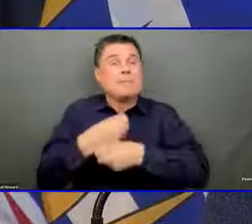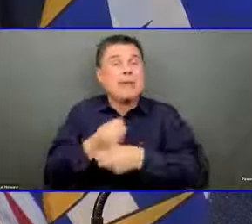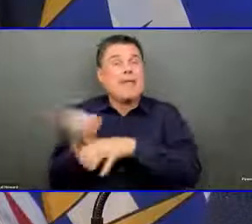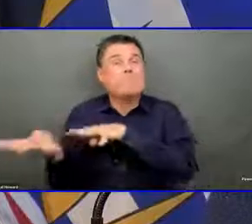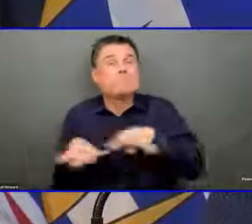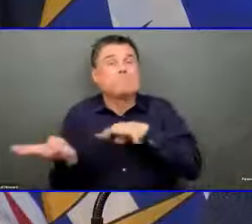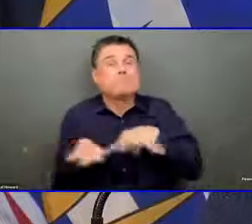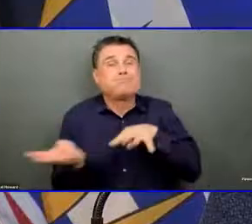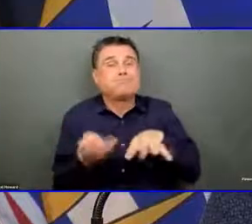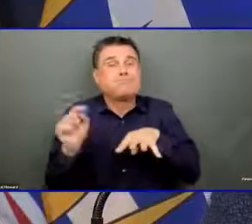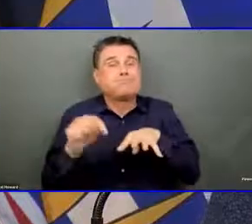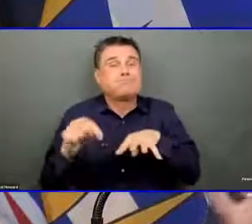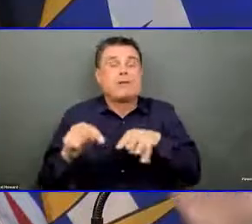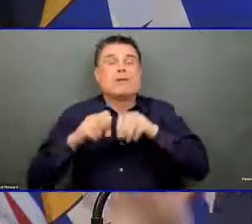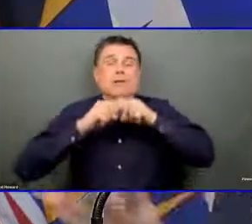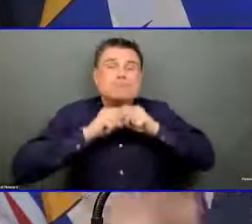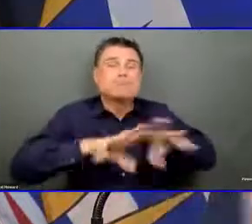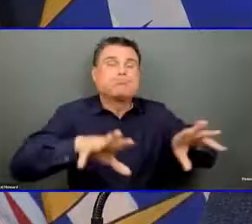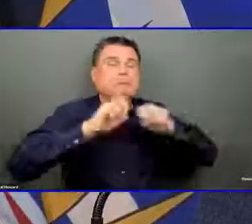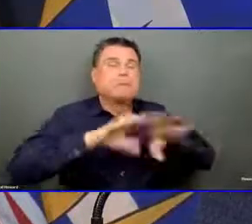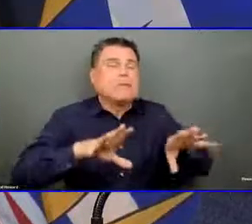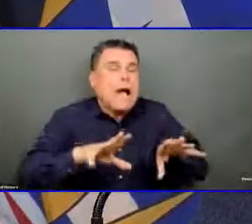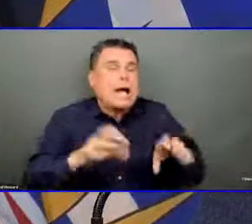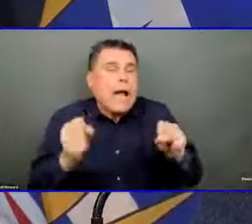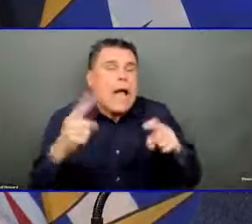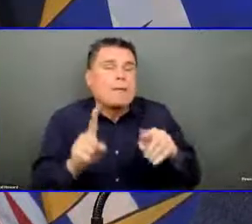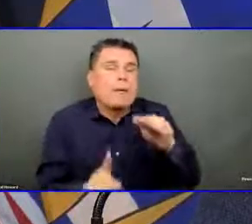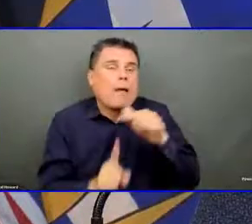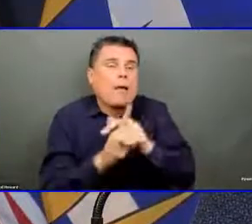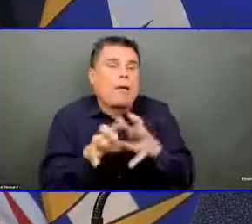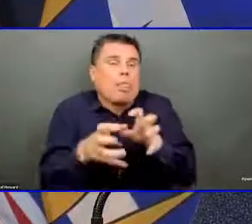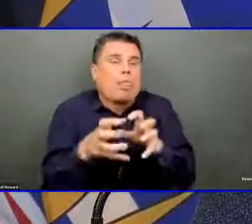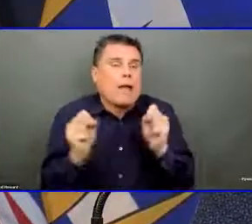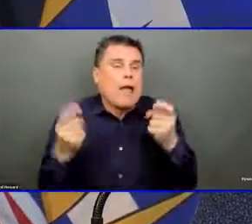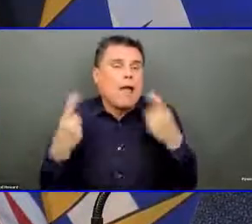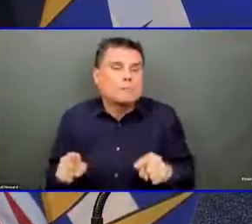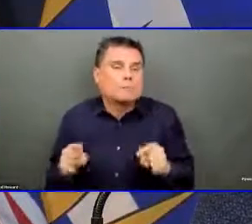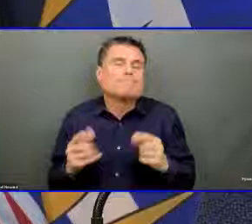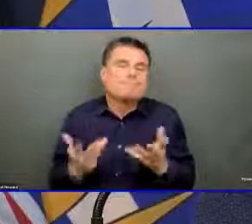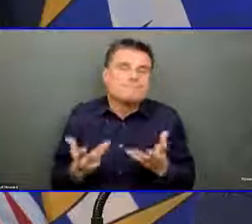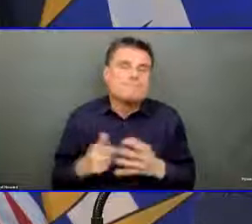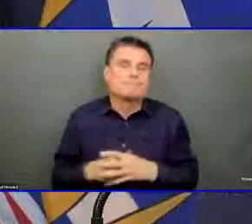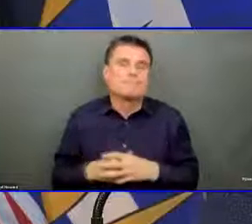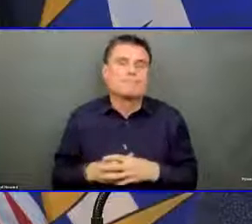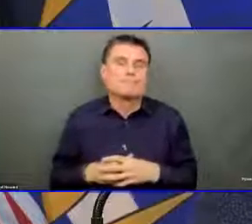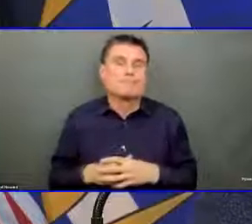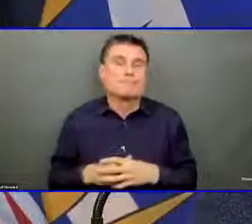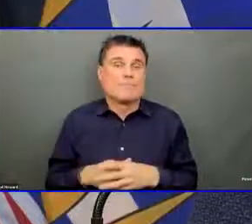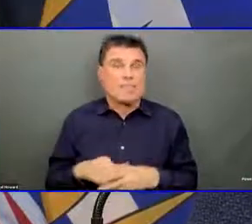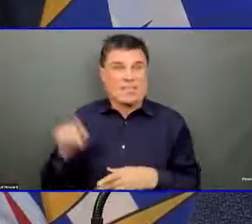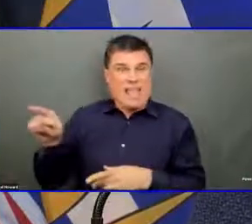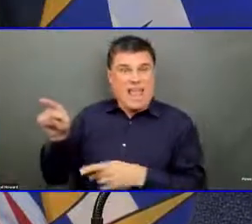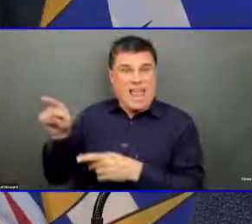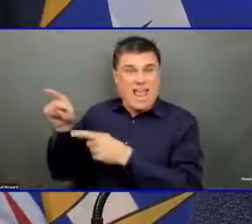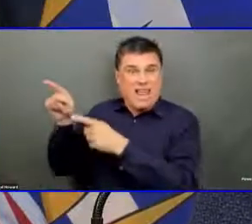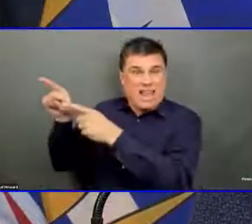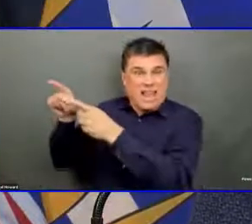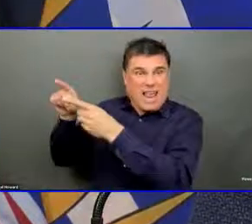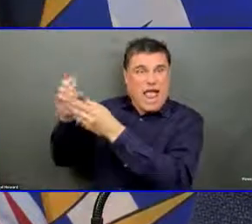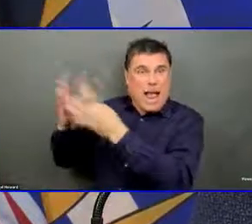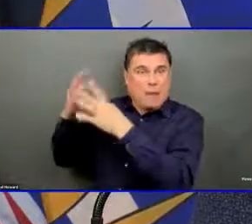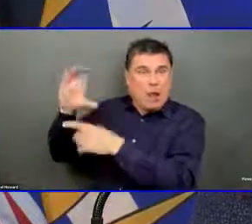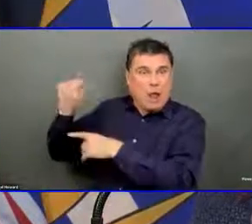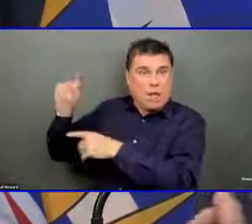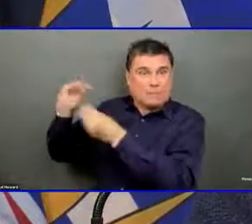We do not have any of the lot numbers that were concerned in those countries, and the product that we have in British Columbia